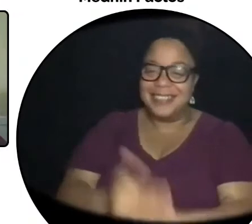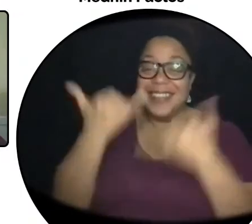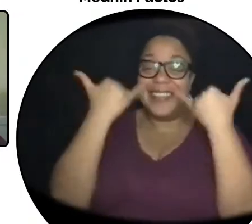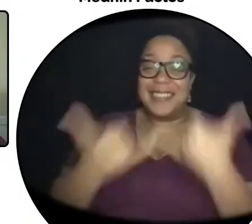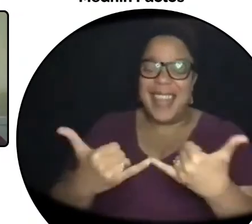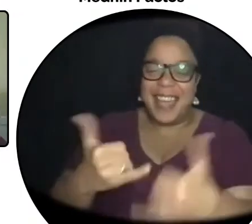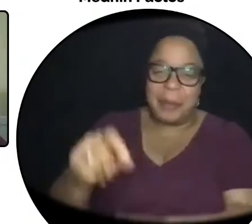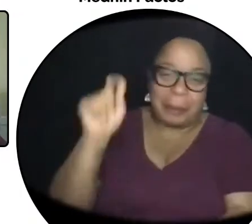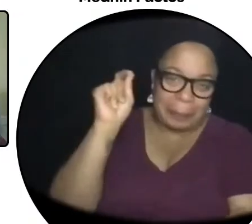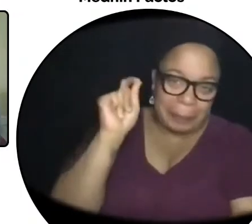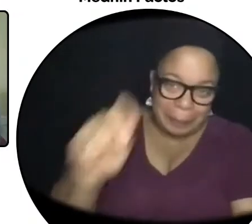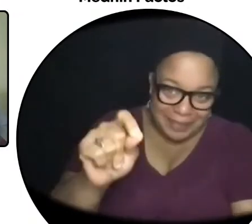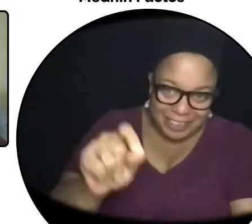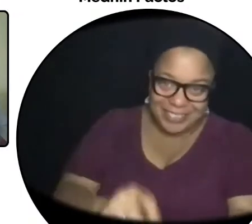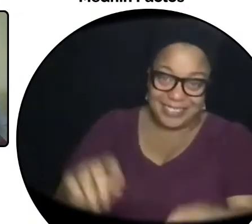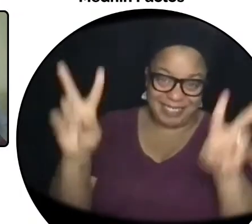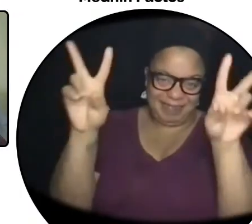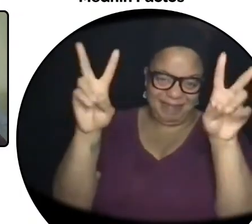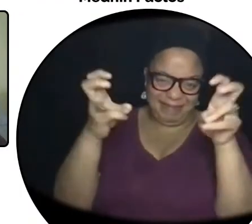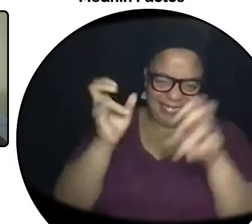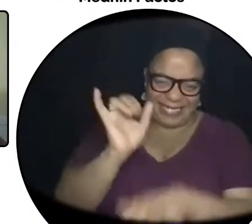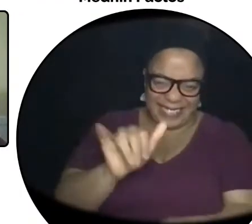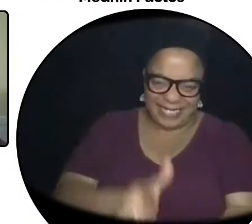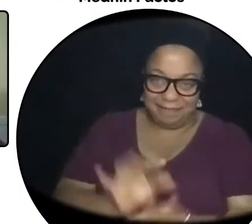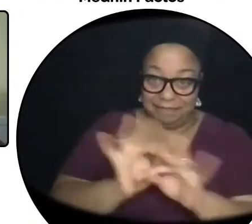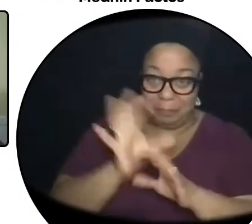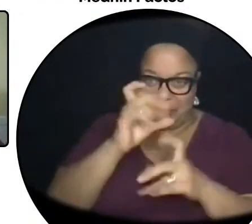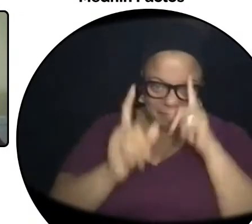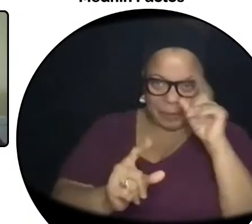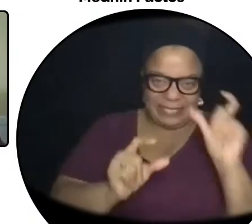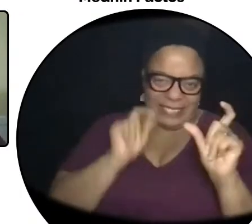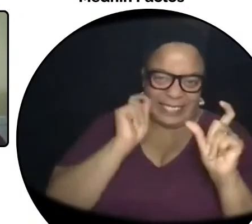Yeah, we're desperately trying to finish it.